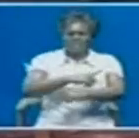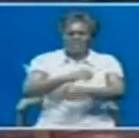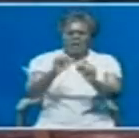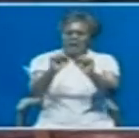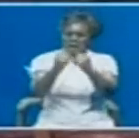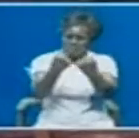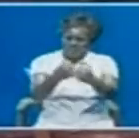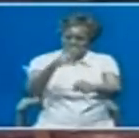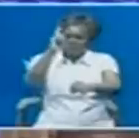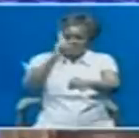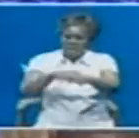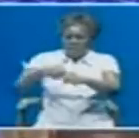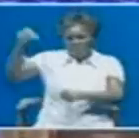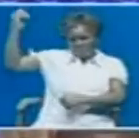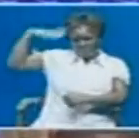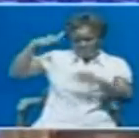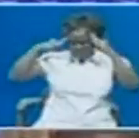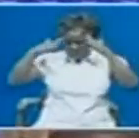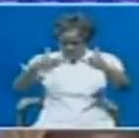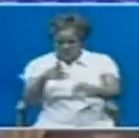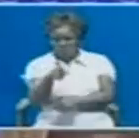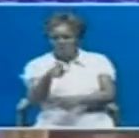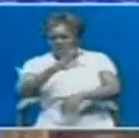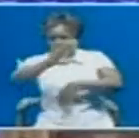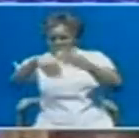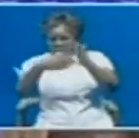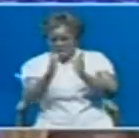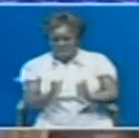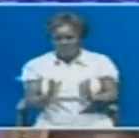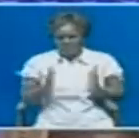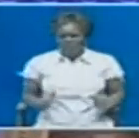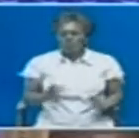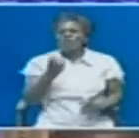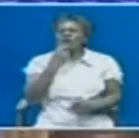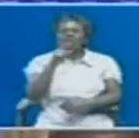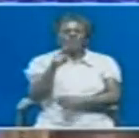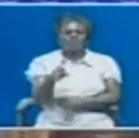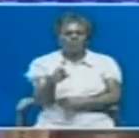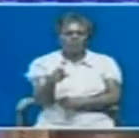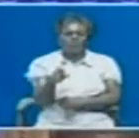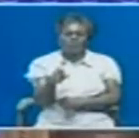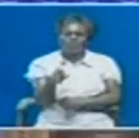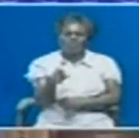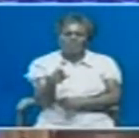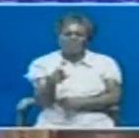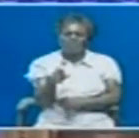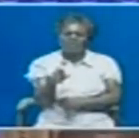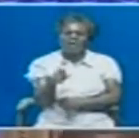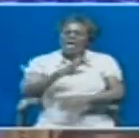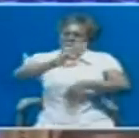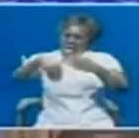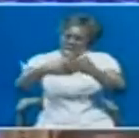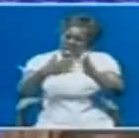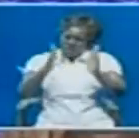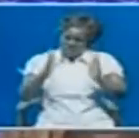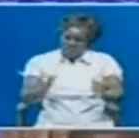is, when the light is on you, everybody laughs at your jokes. No matter how horrible they are. Oh, yes. Everybody